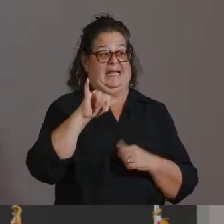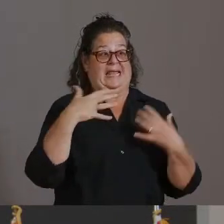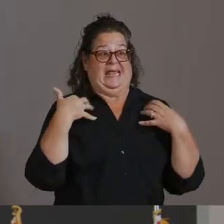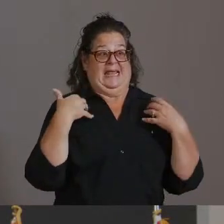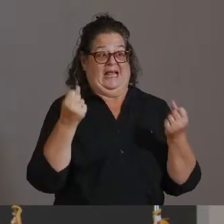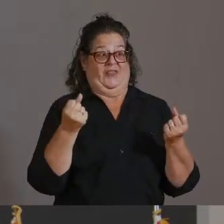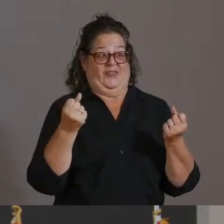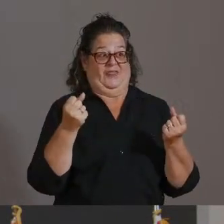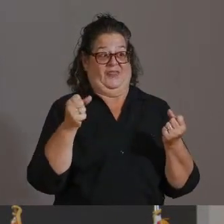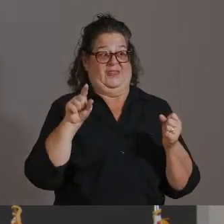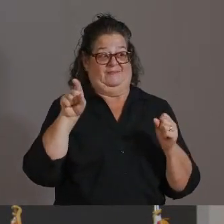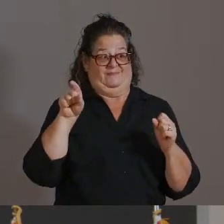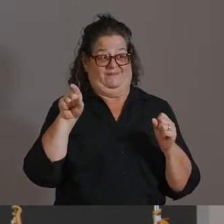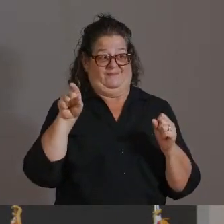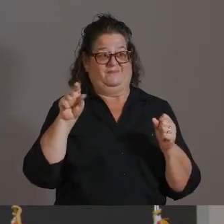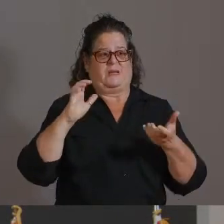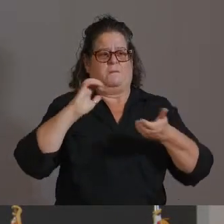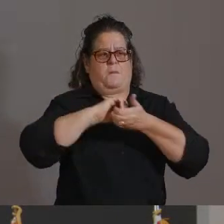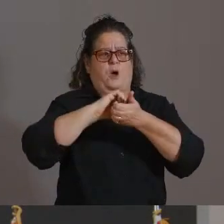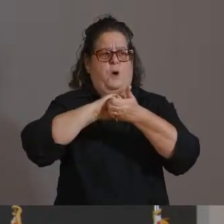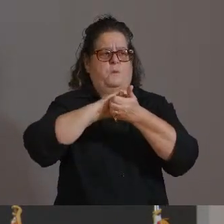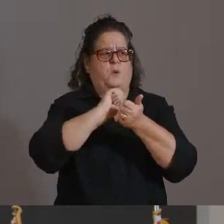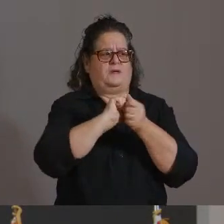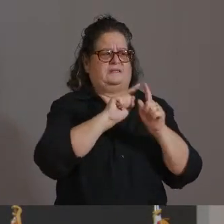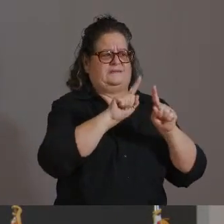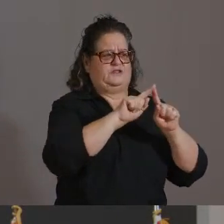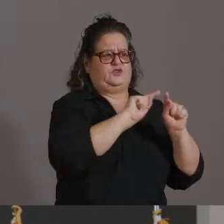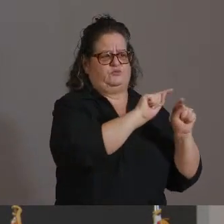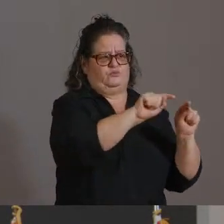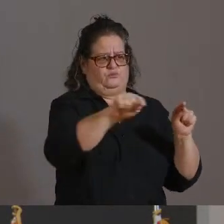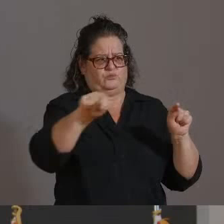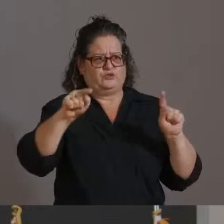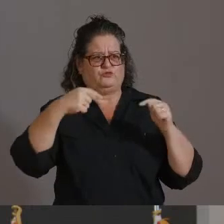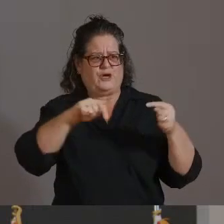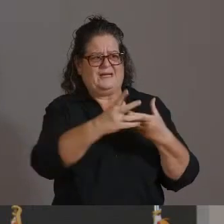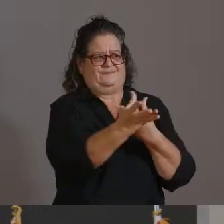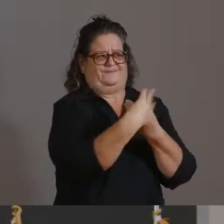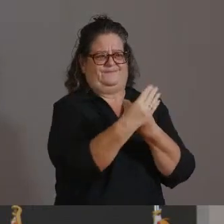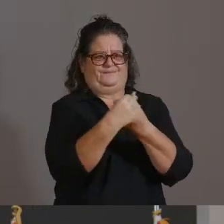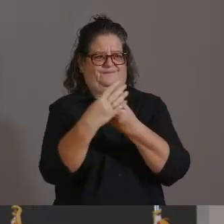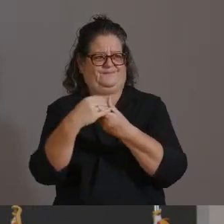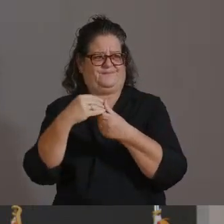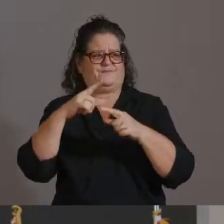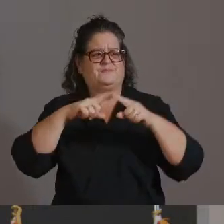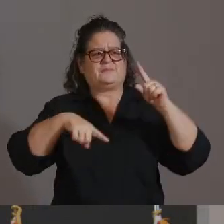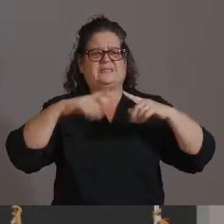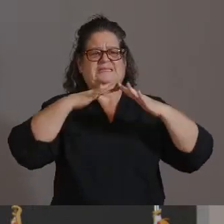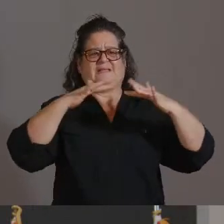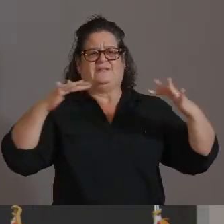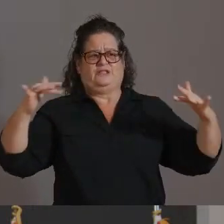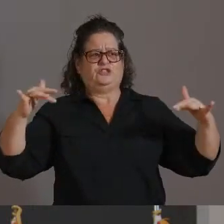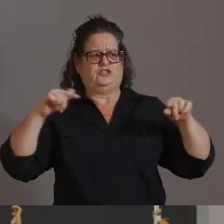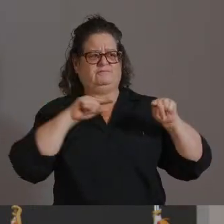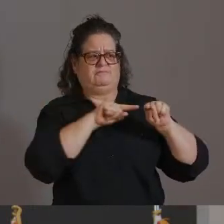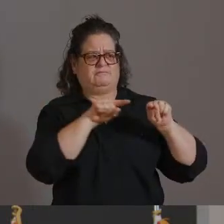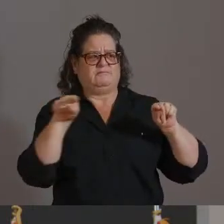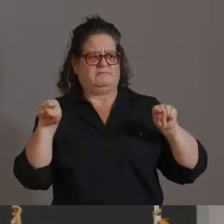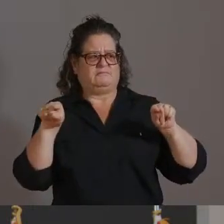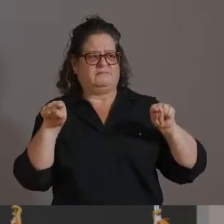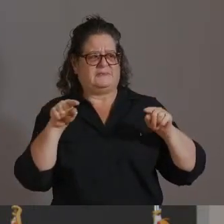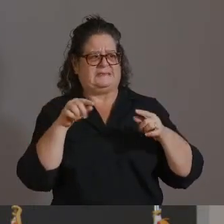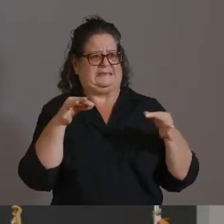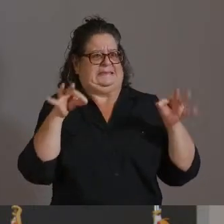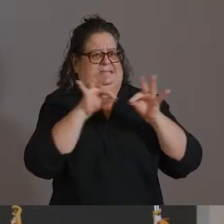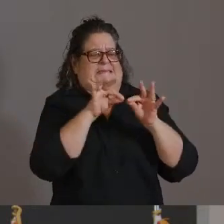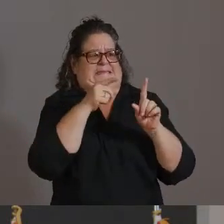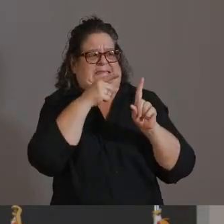to make sure that we engage diverse and vulnerable populations, specifically the Latino community. And so we will be undertaking those types